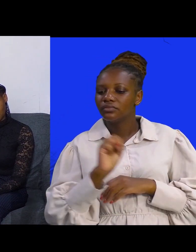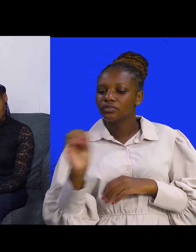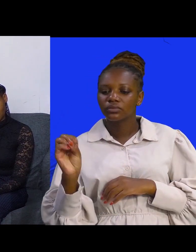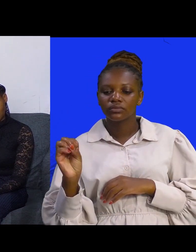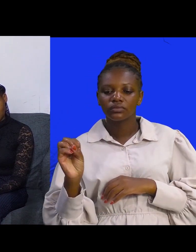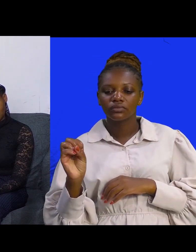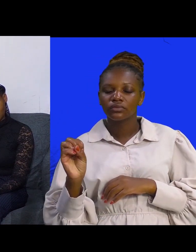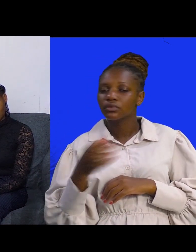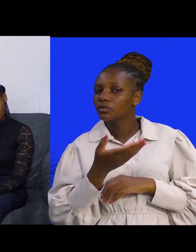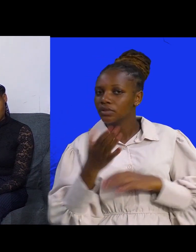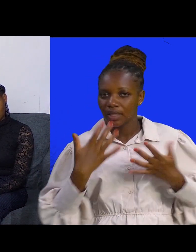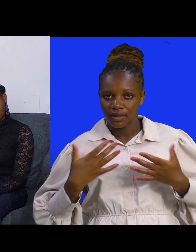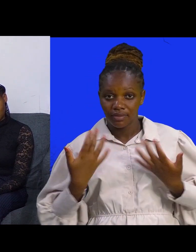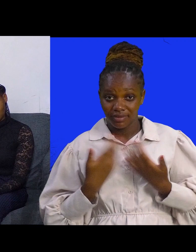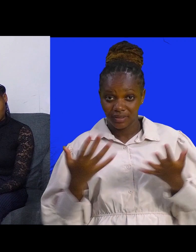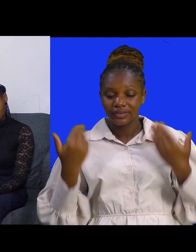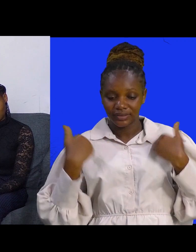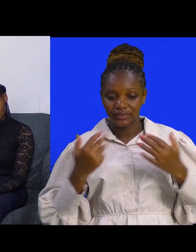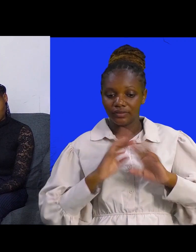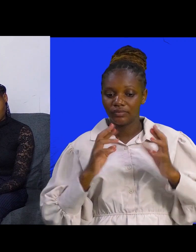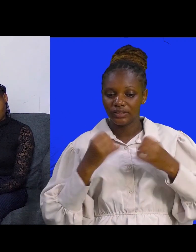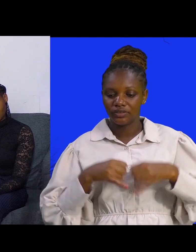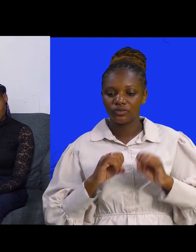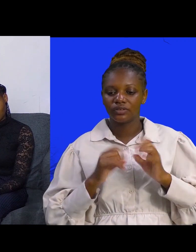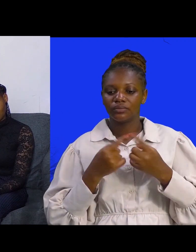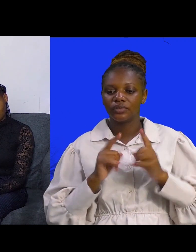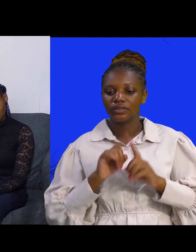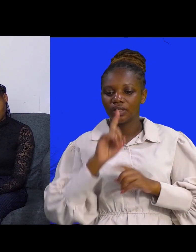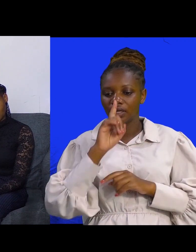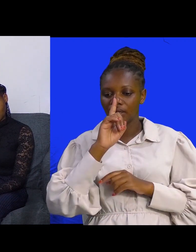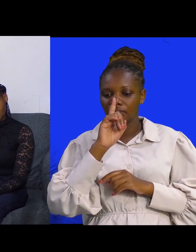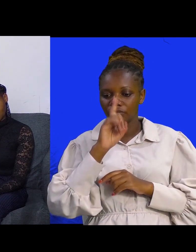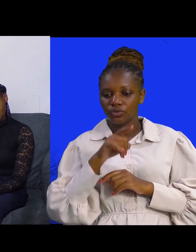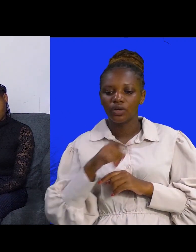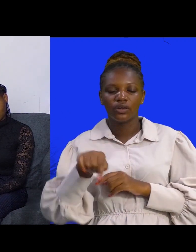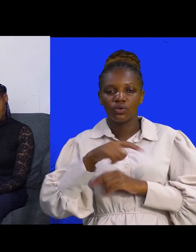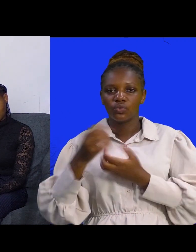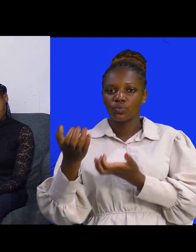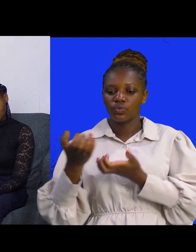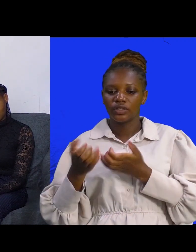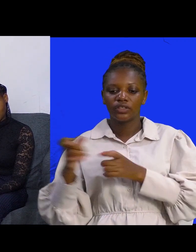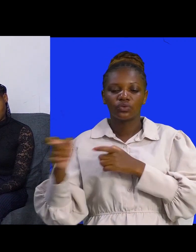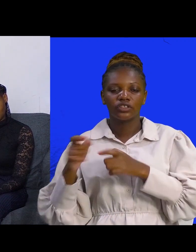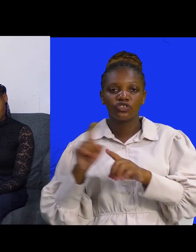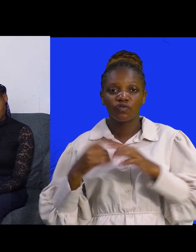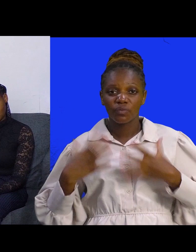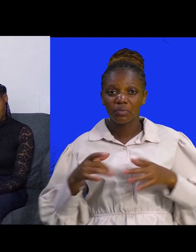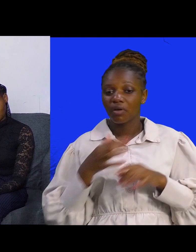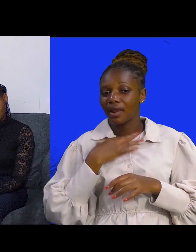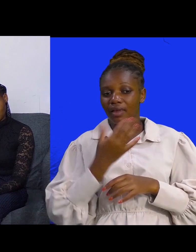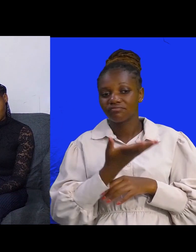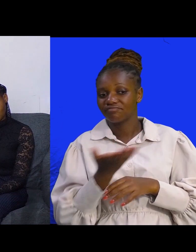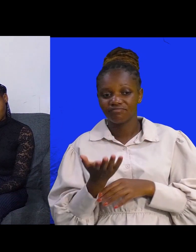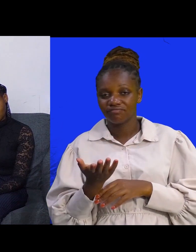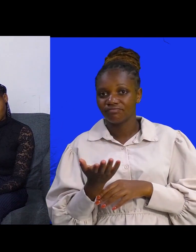So it's these are things we might be willing to try, but I'm sure with a bit of coordination